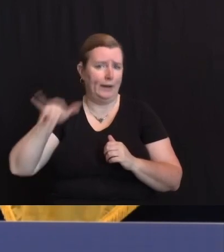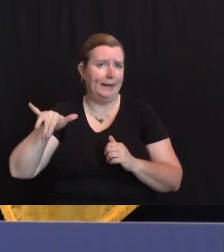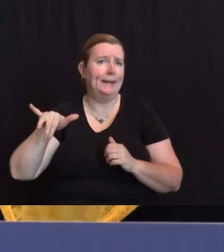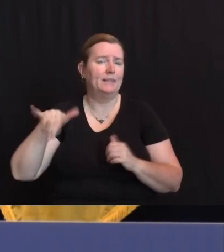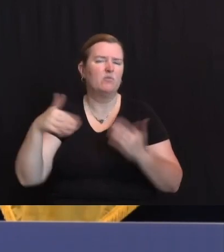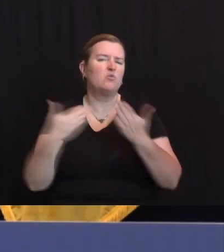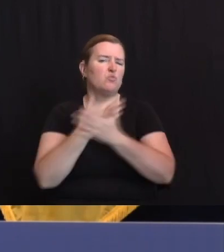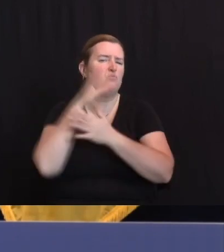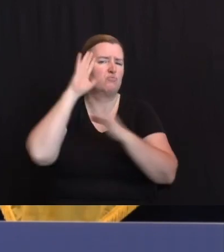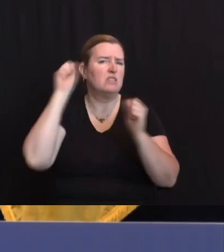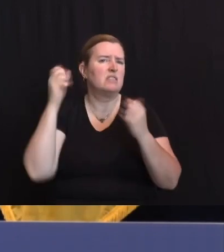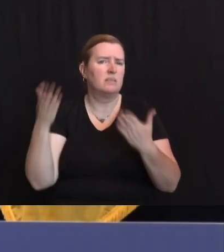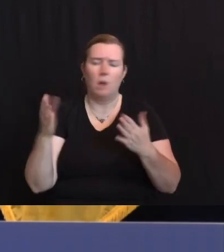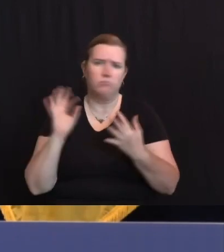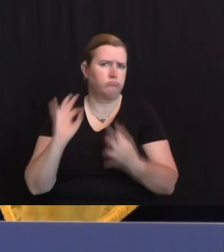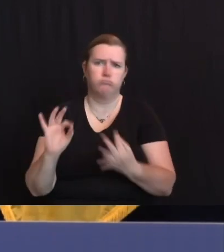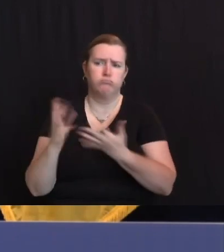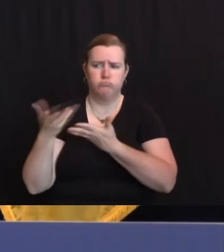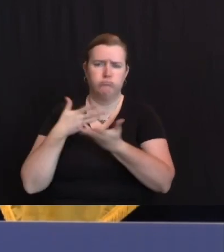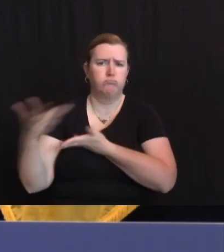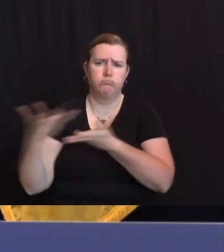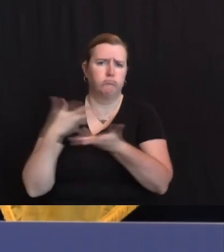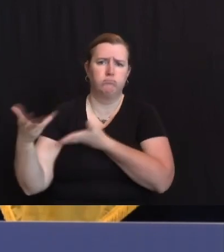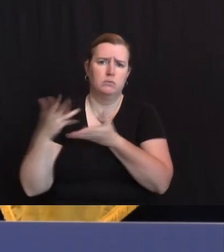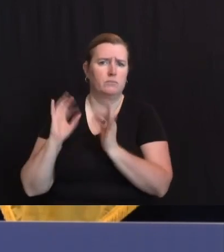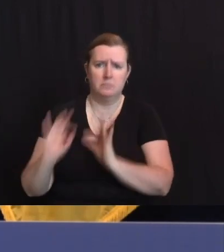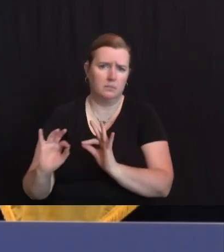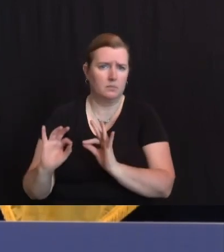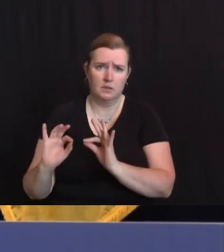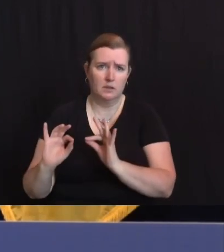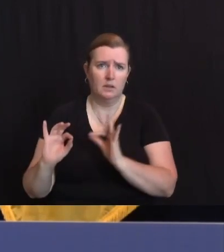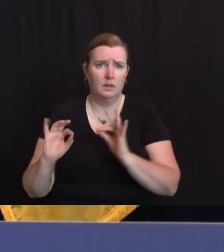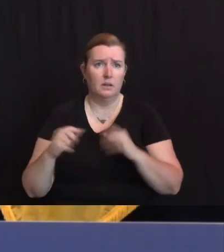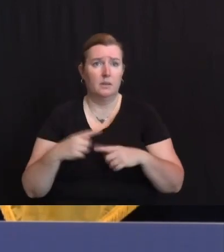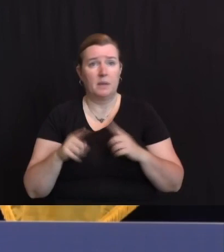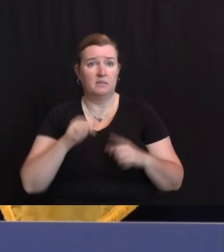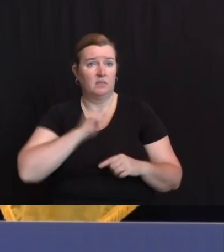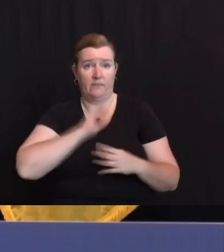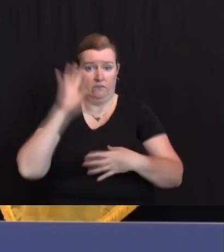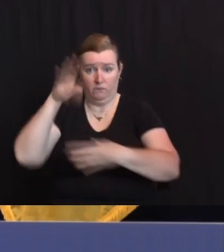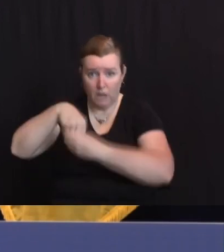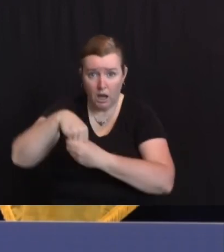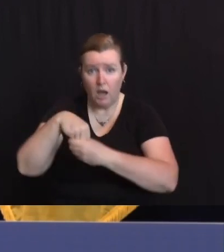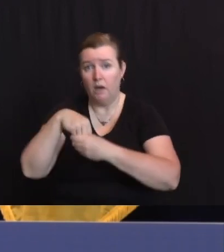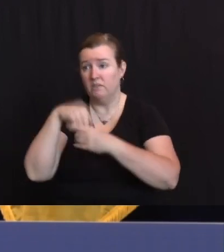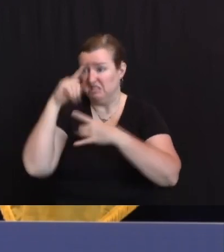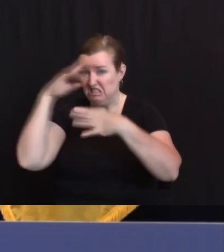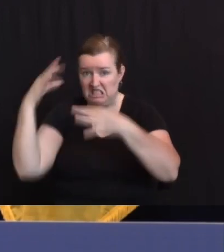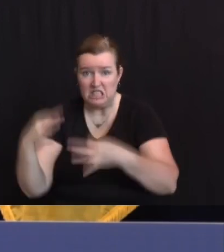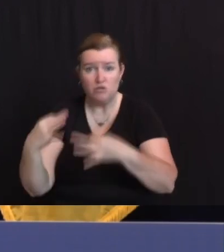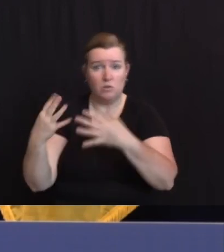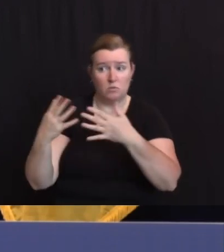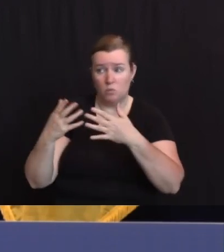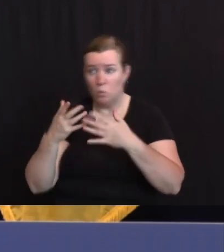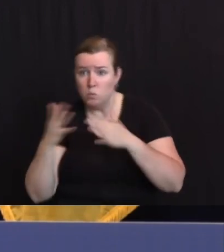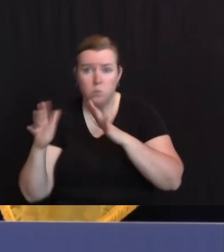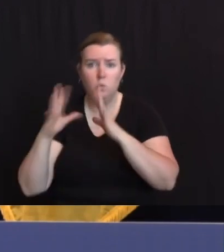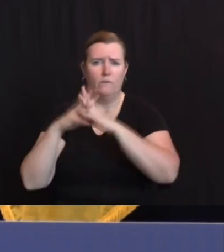great start. But I had no involvement in that, but we had a really good conversation.